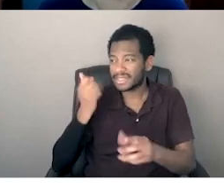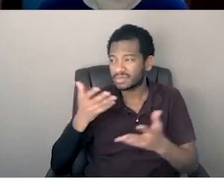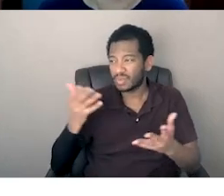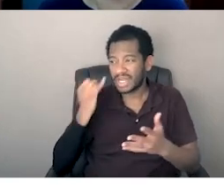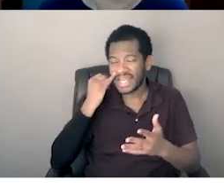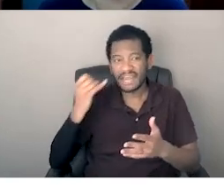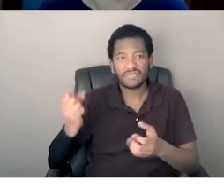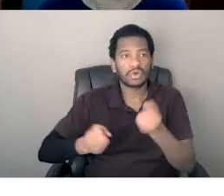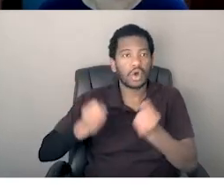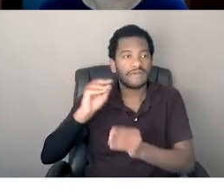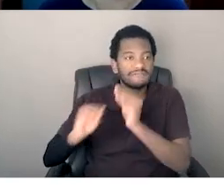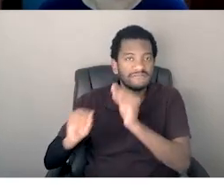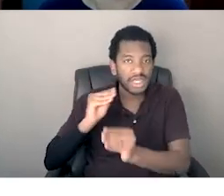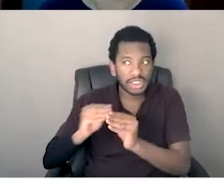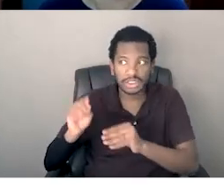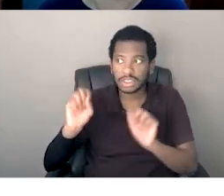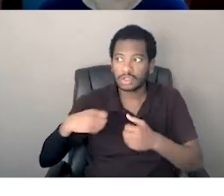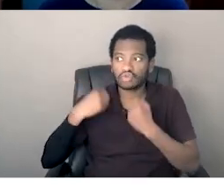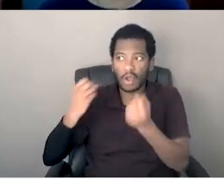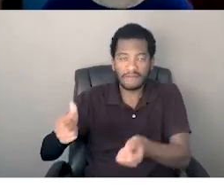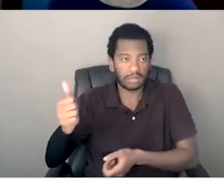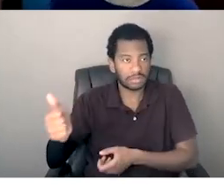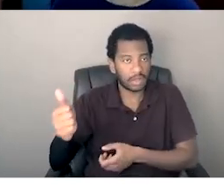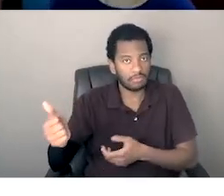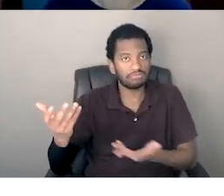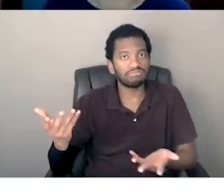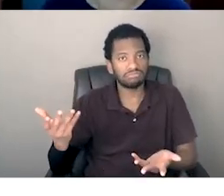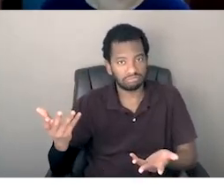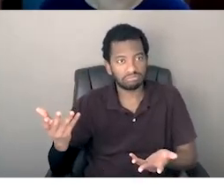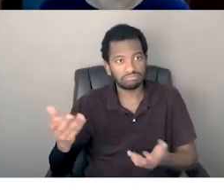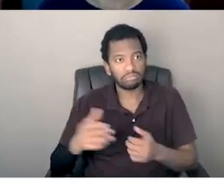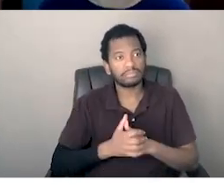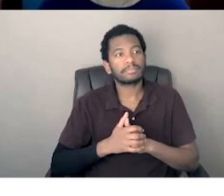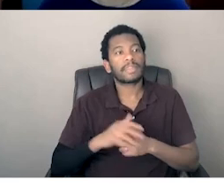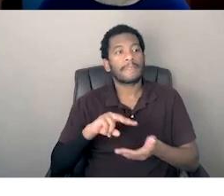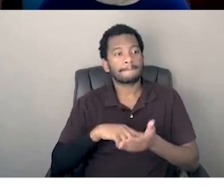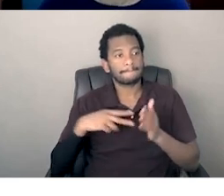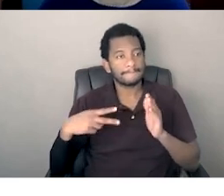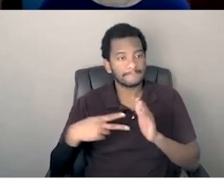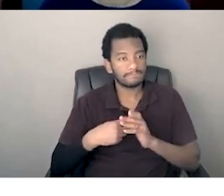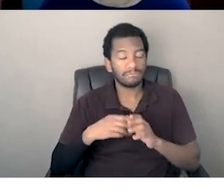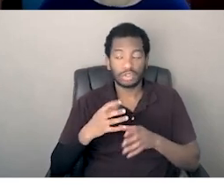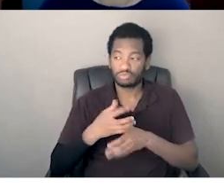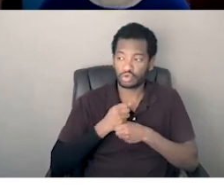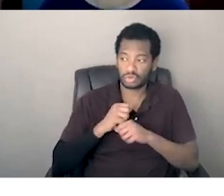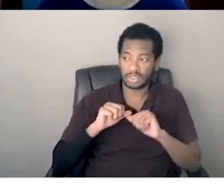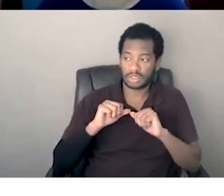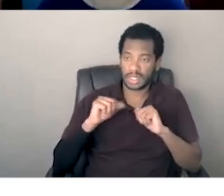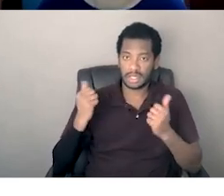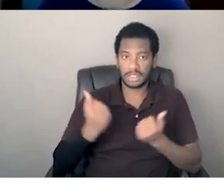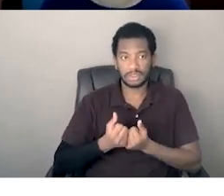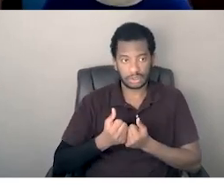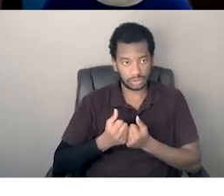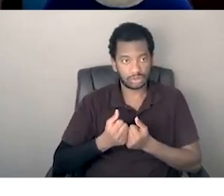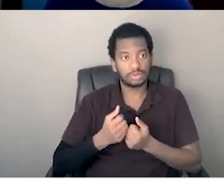So what does this mean for what procuring agencies need to expect or allow bidders to do? One is